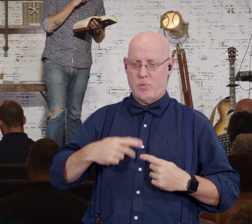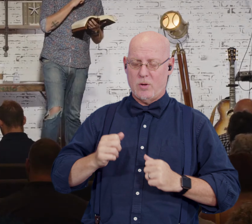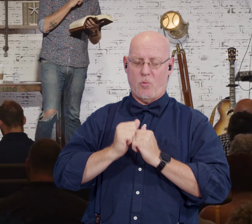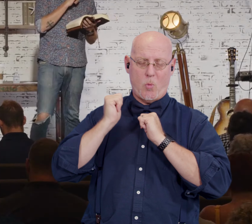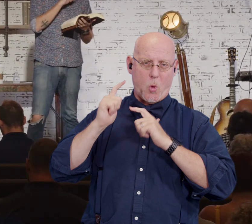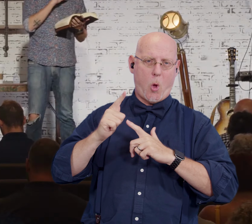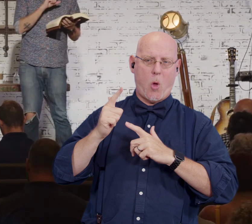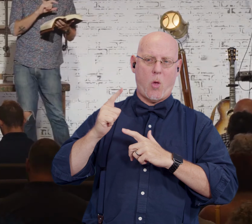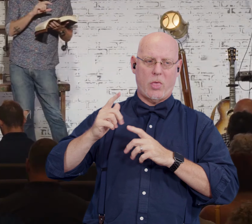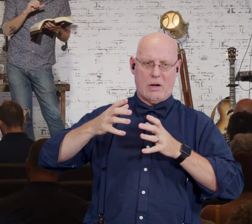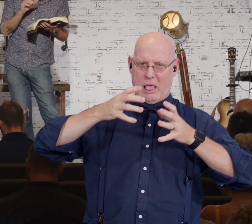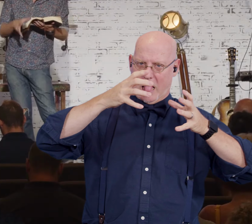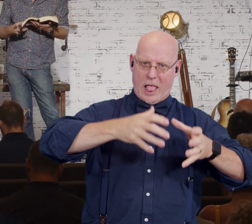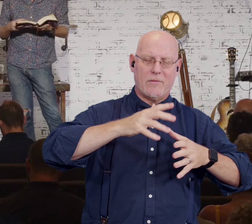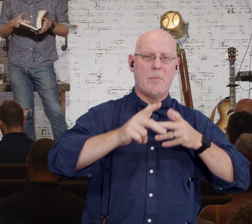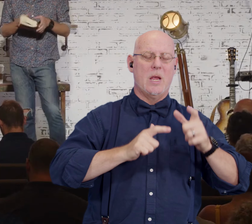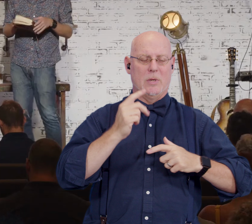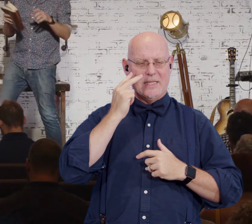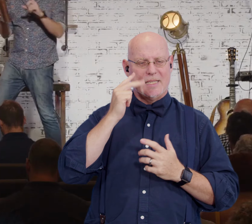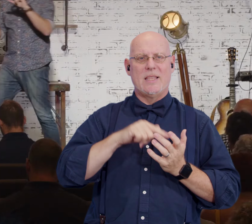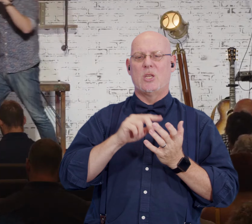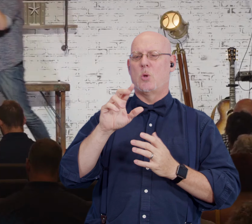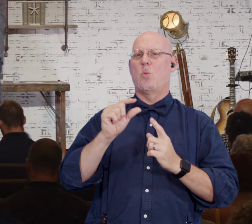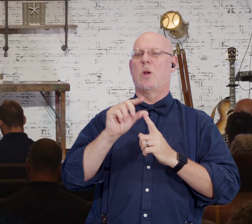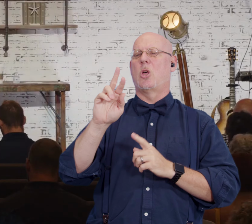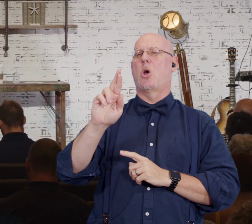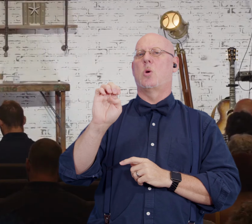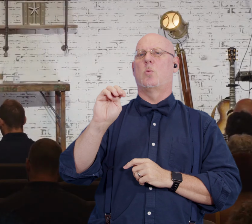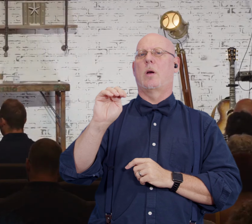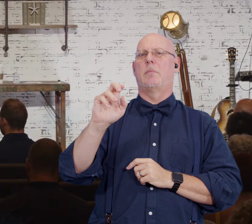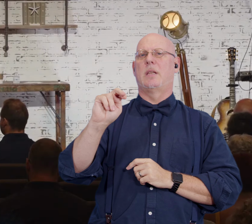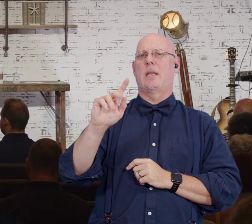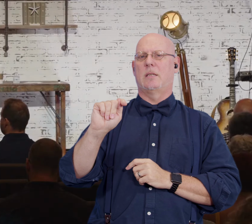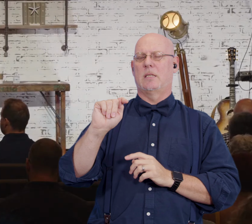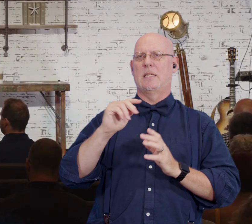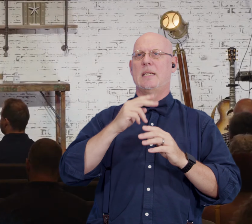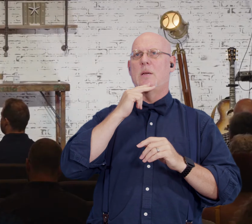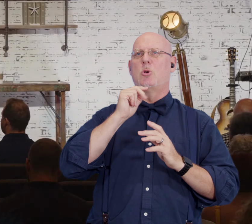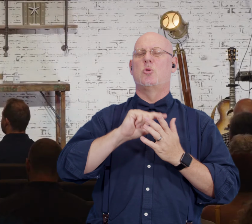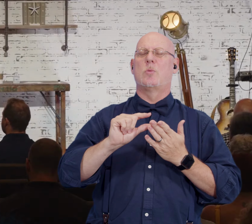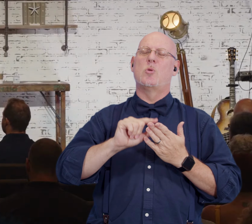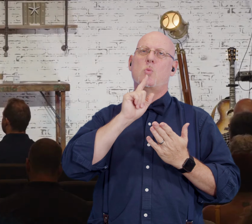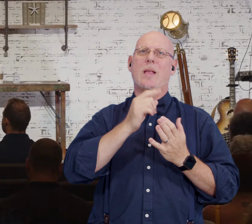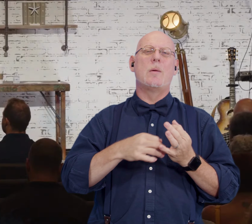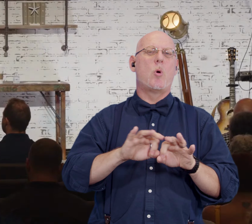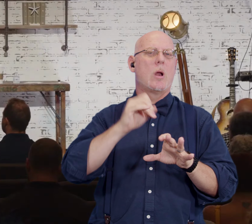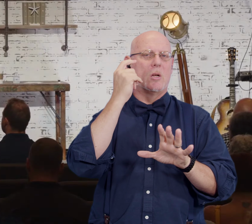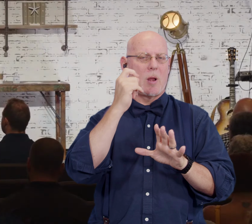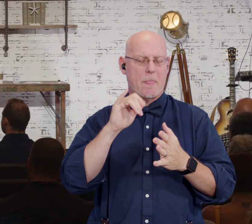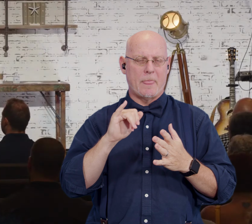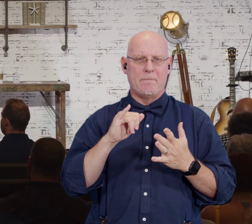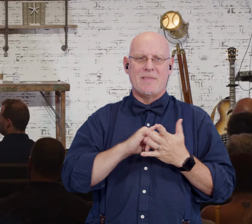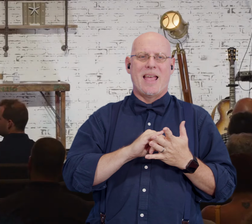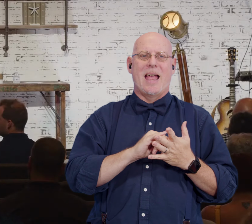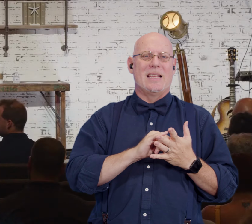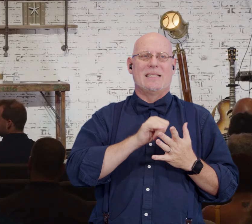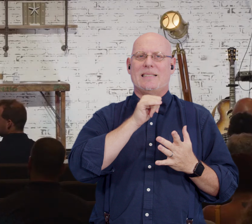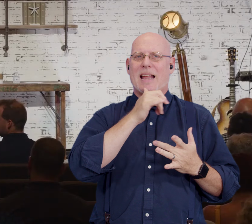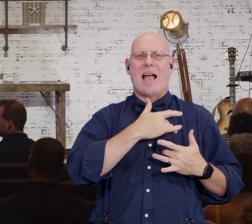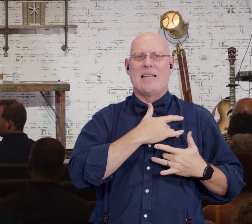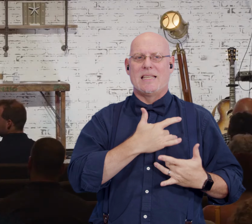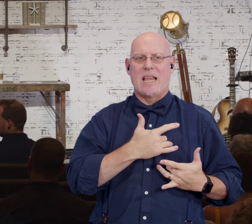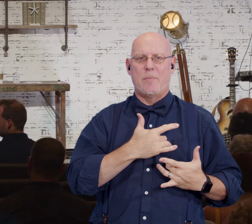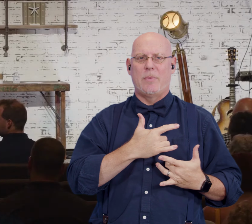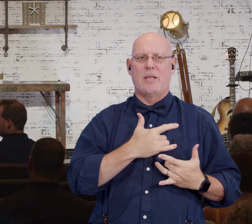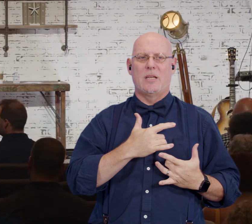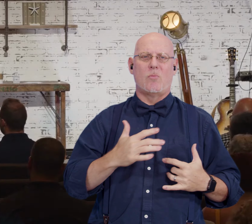priest, with all of the remnant of the people. So when you see this word remnant in the Old Testament, in the Hebrew scriptures, it's really important that we understand this is not